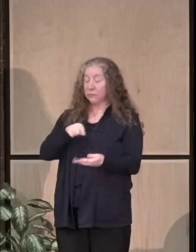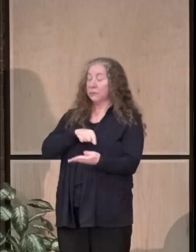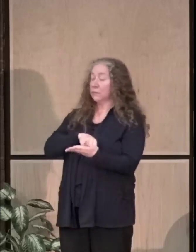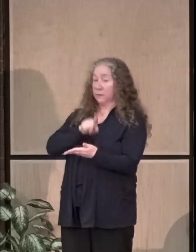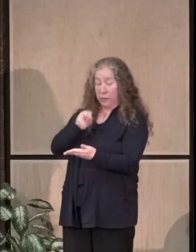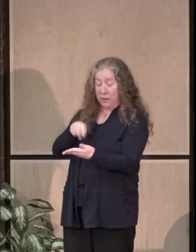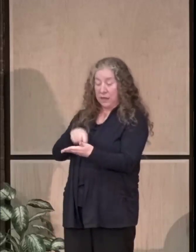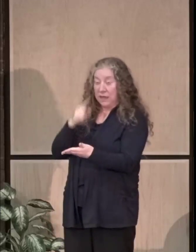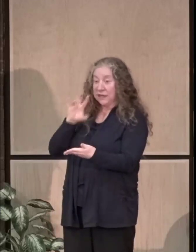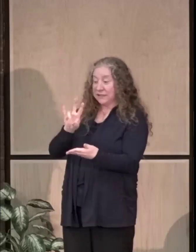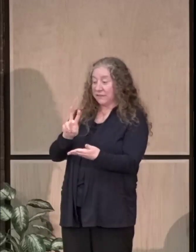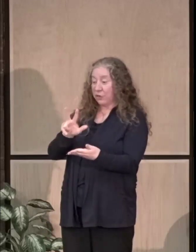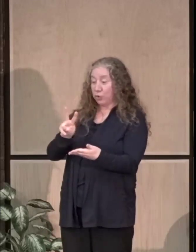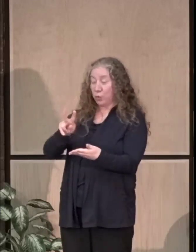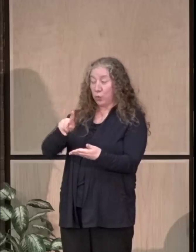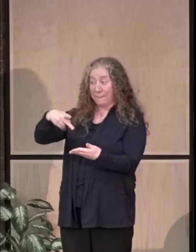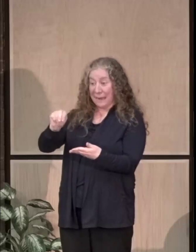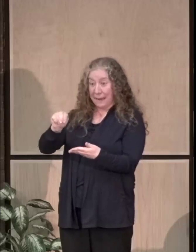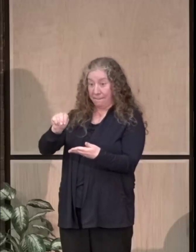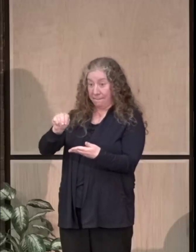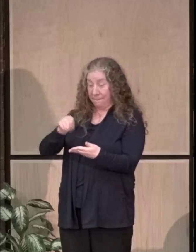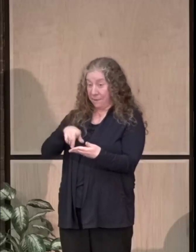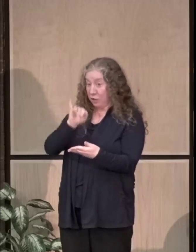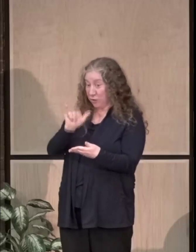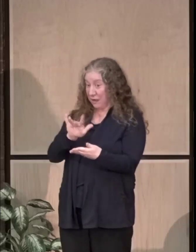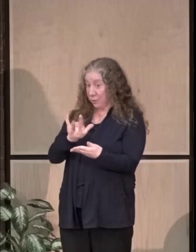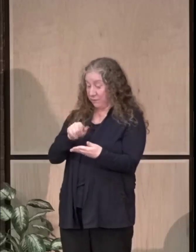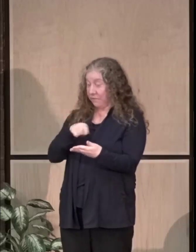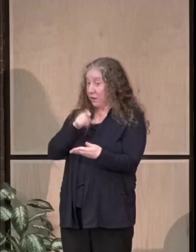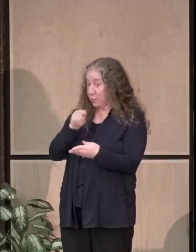at 7:32 p.m. And you think that this is a screenshot that